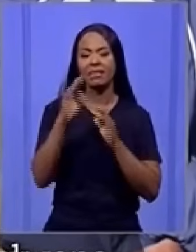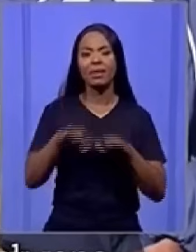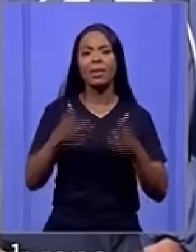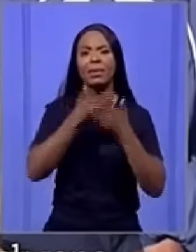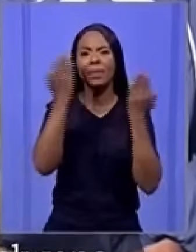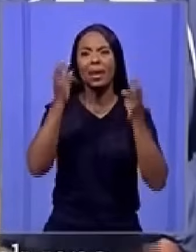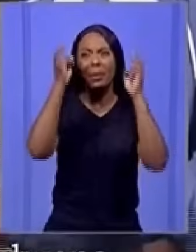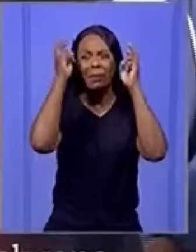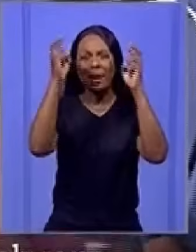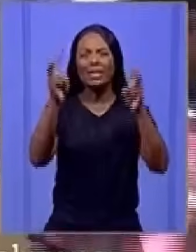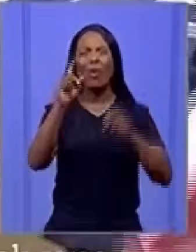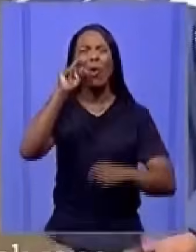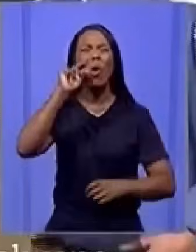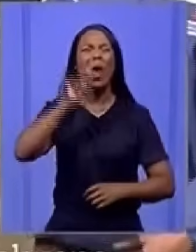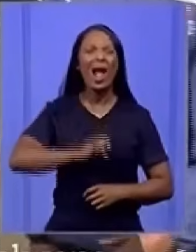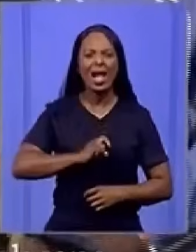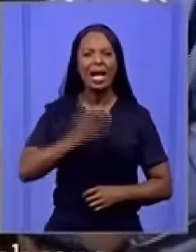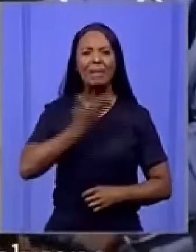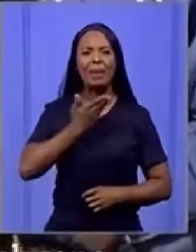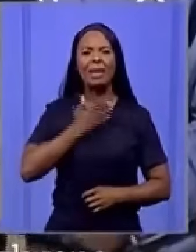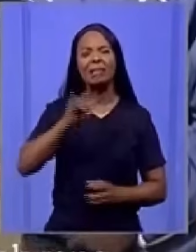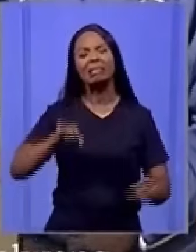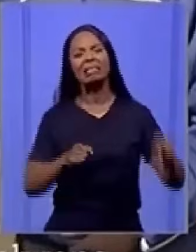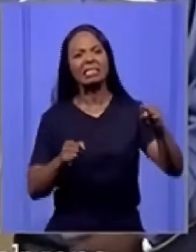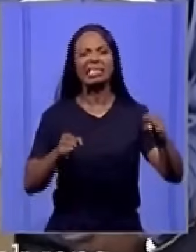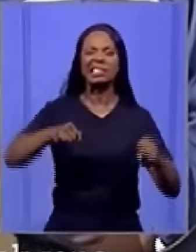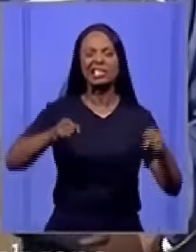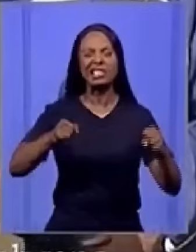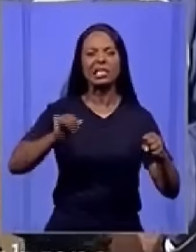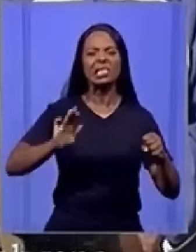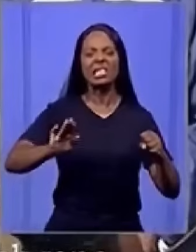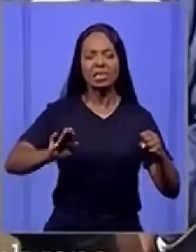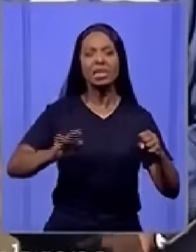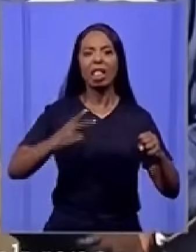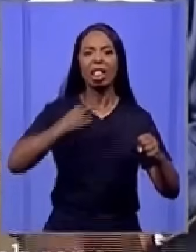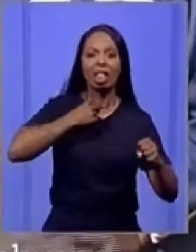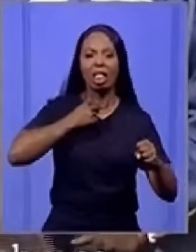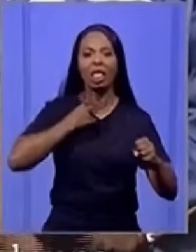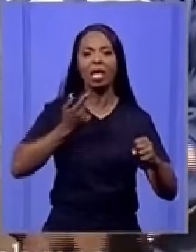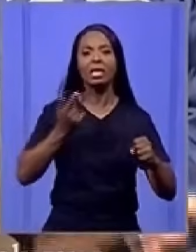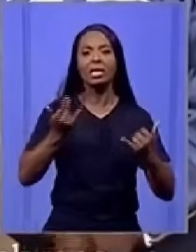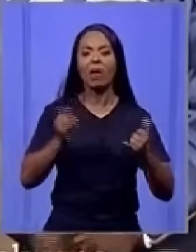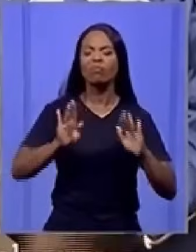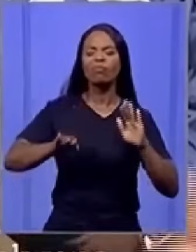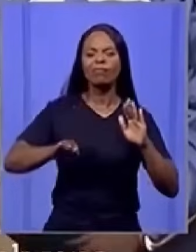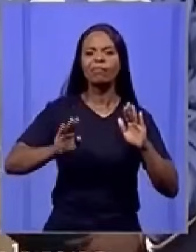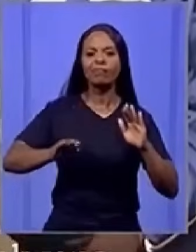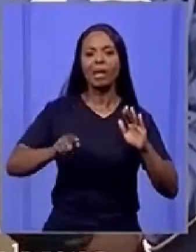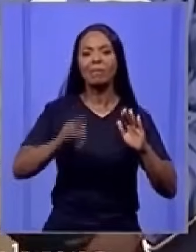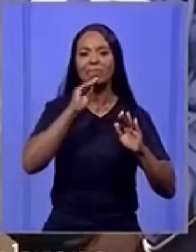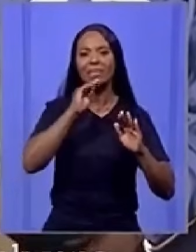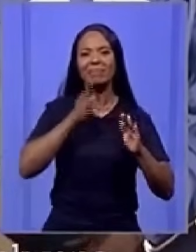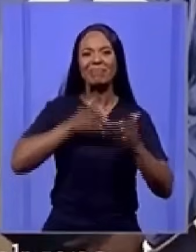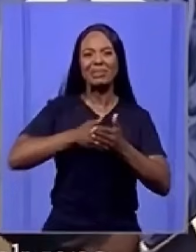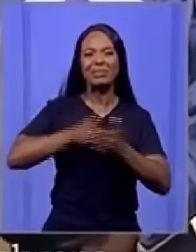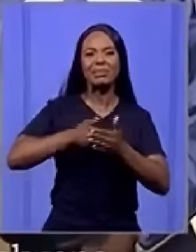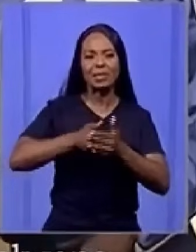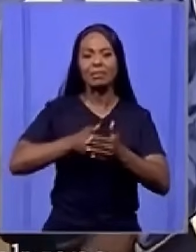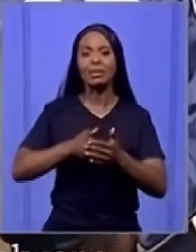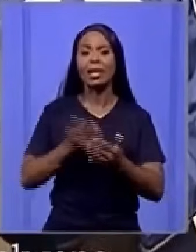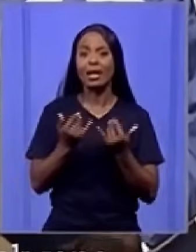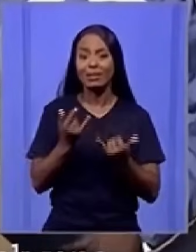tse reng ga o drive o jikela street re kgakaladi a dina di shocks ke dingwe tsa dilo and ha o ira motho re leng a godile mo beseng o laiste